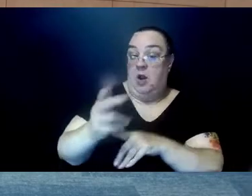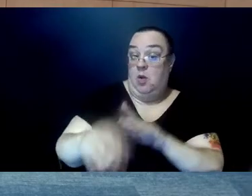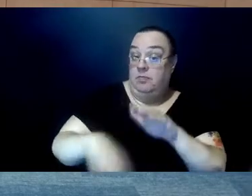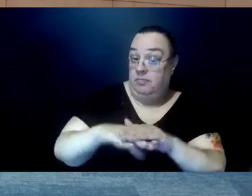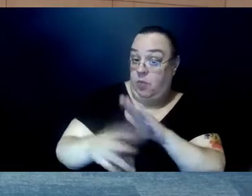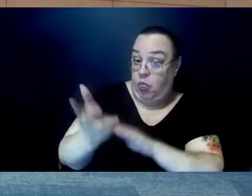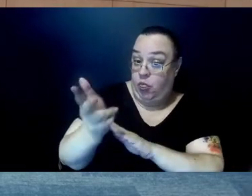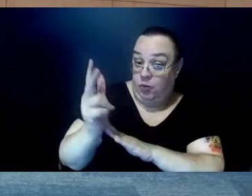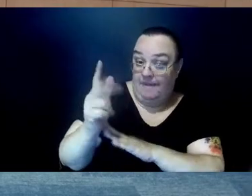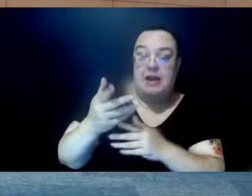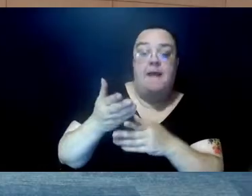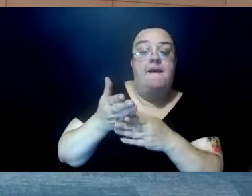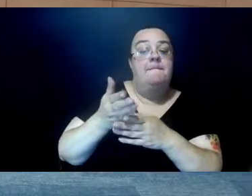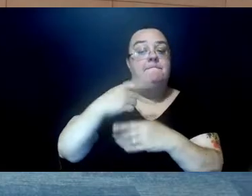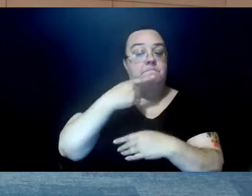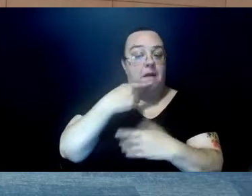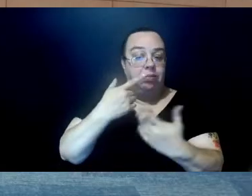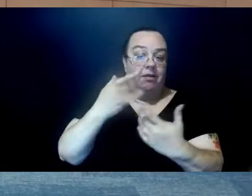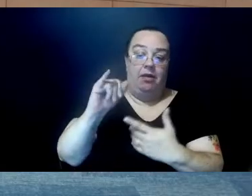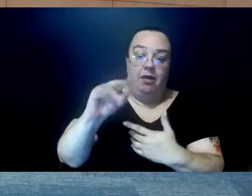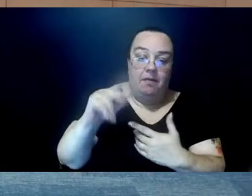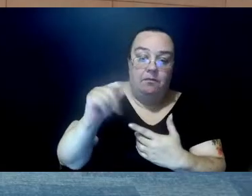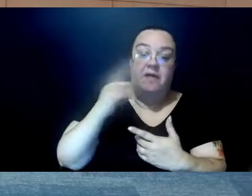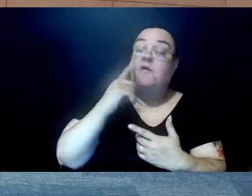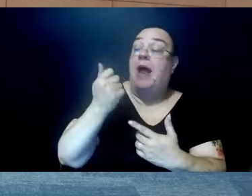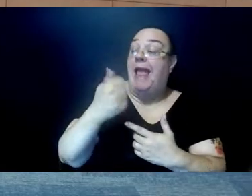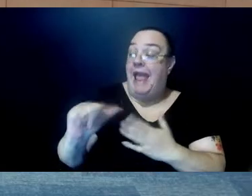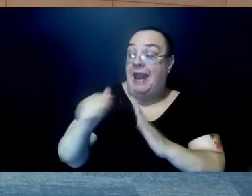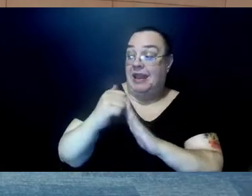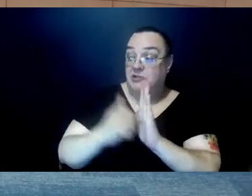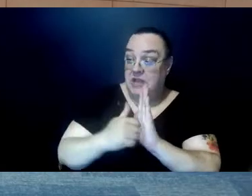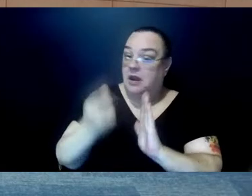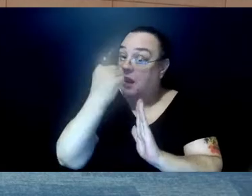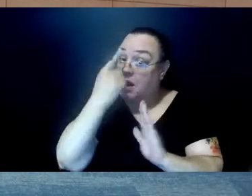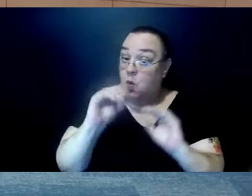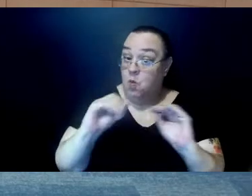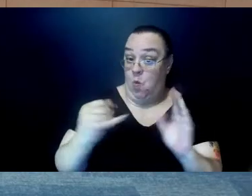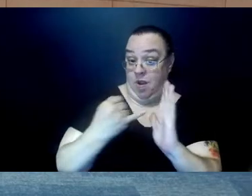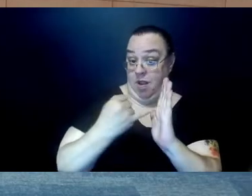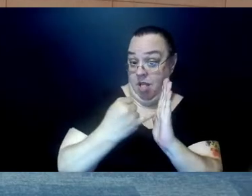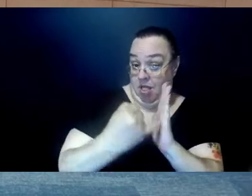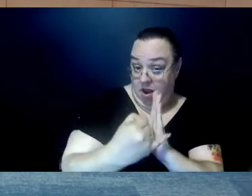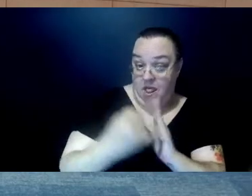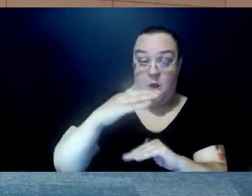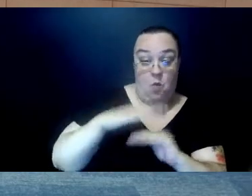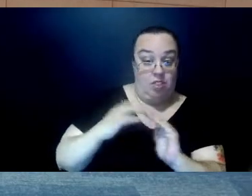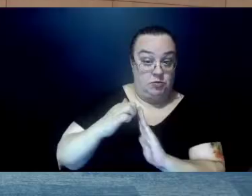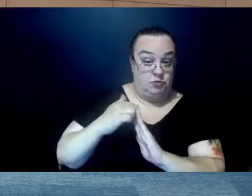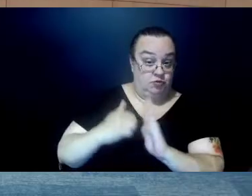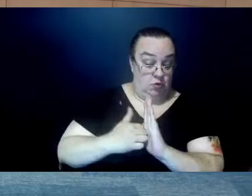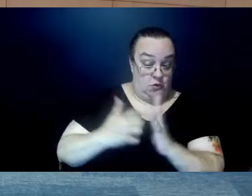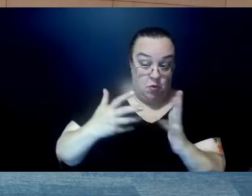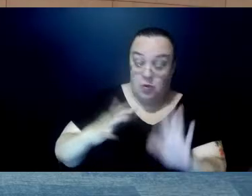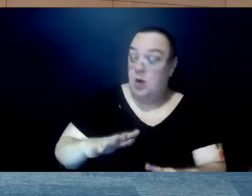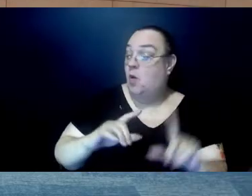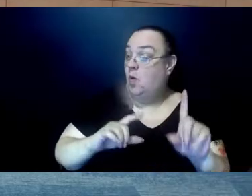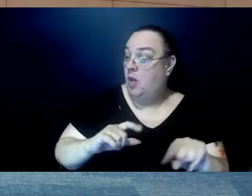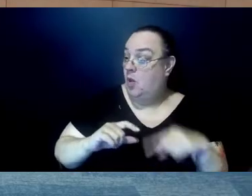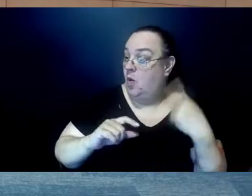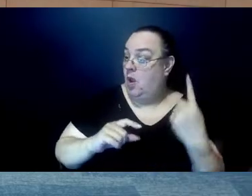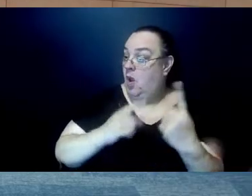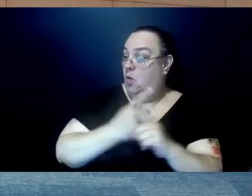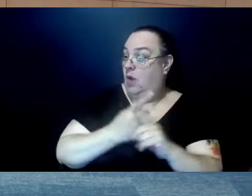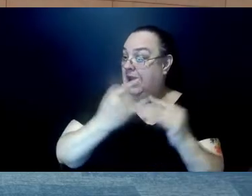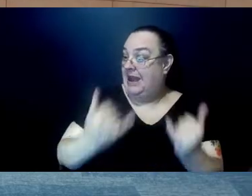public input for any agenda item that is not underlined on the agenda already. The only one right now